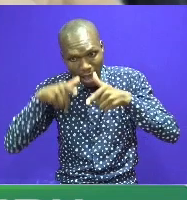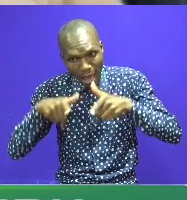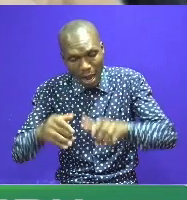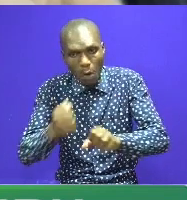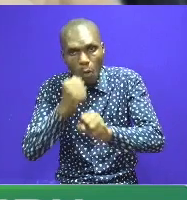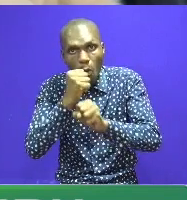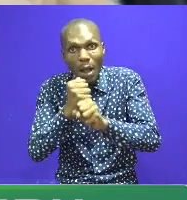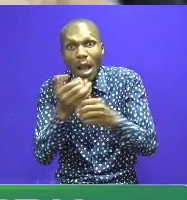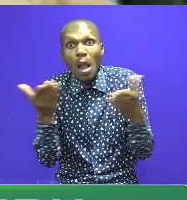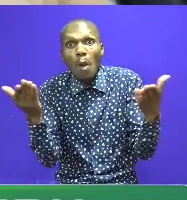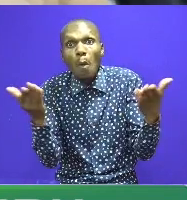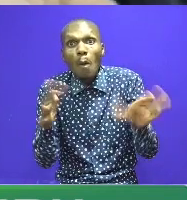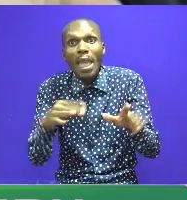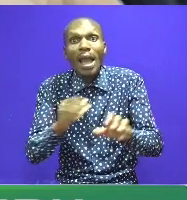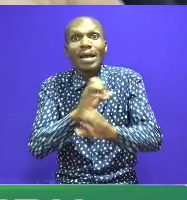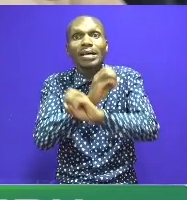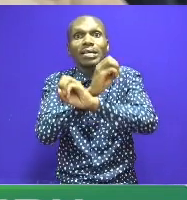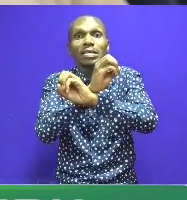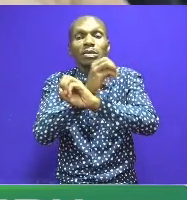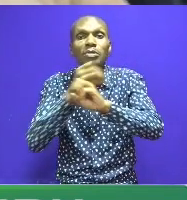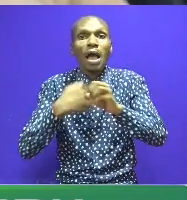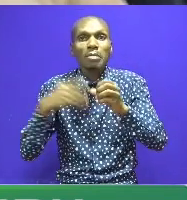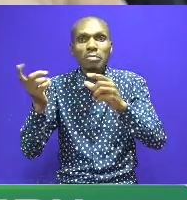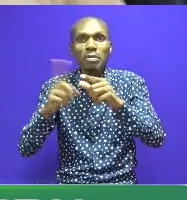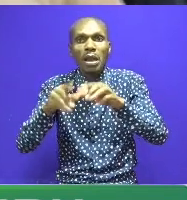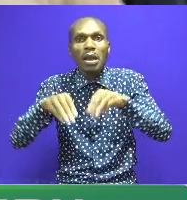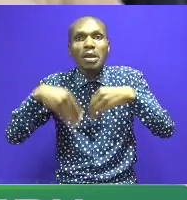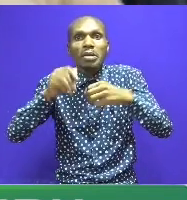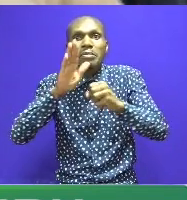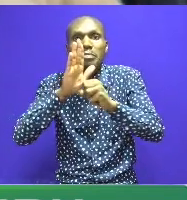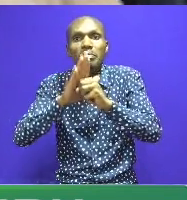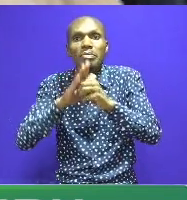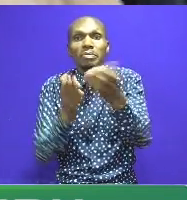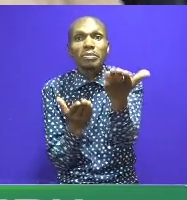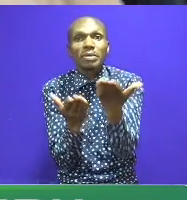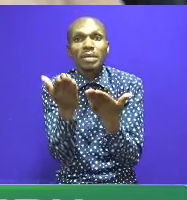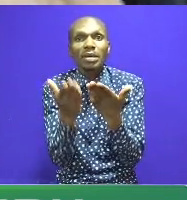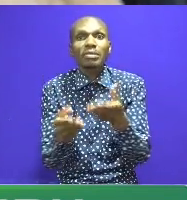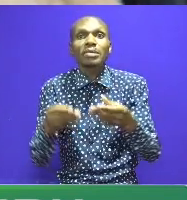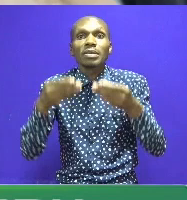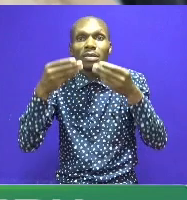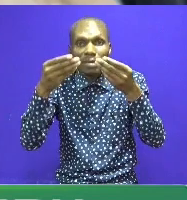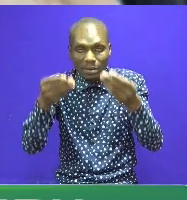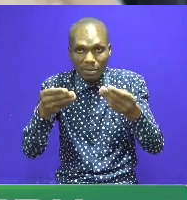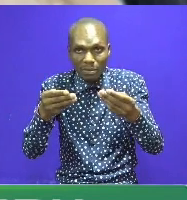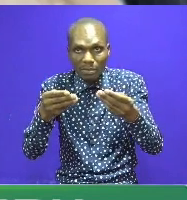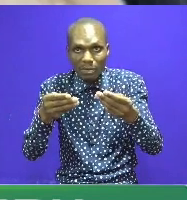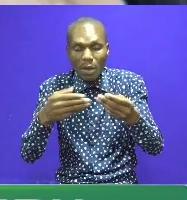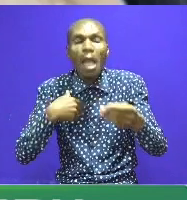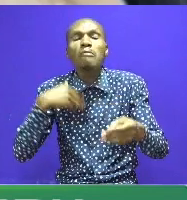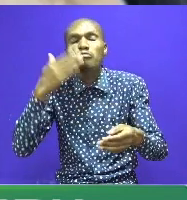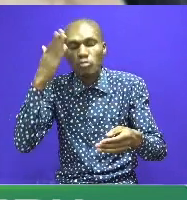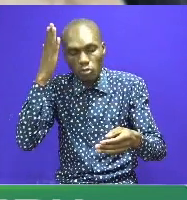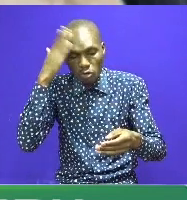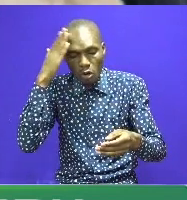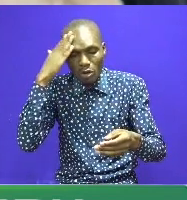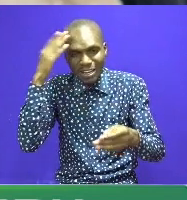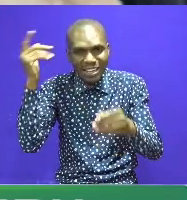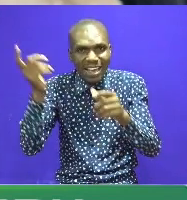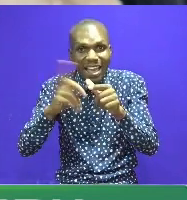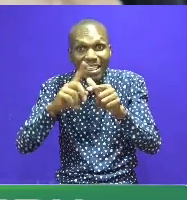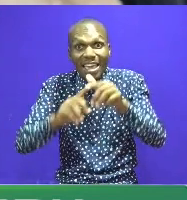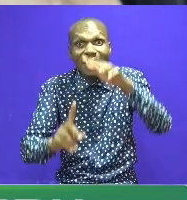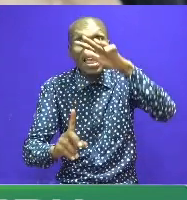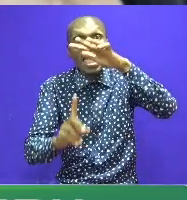environment that is secure, that's conducive for them to provide their services. We realized that it appeared